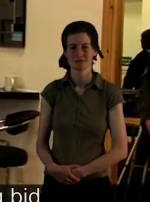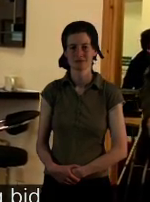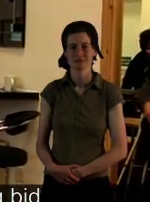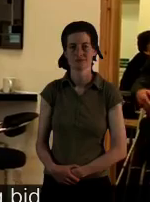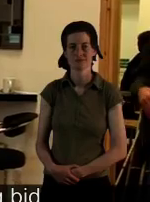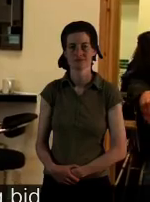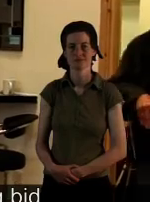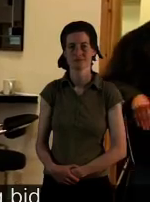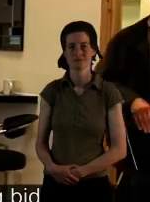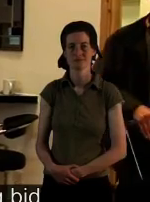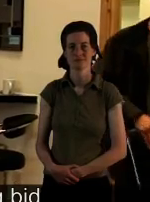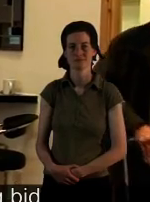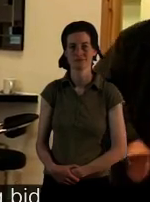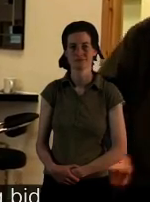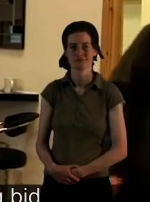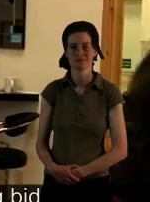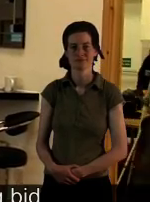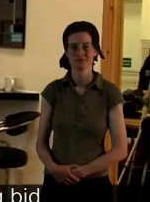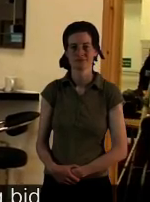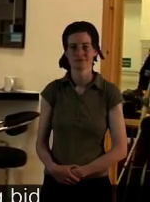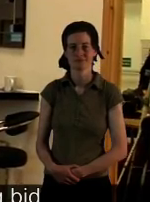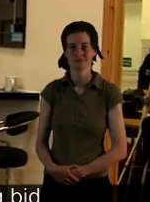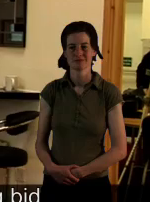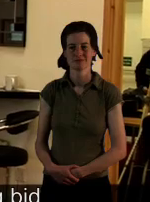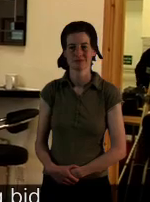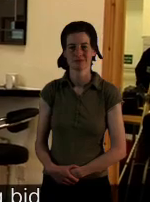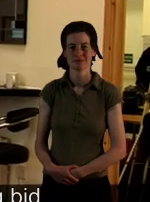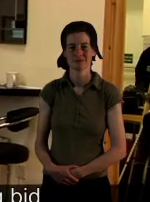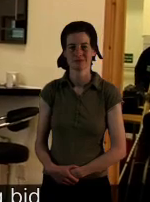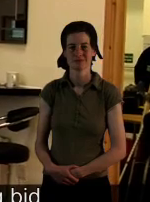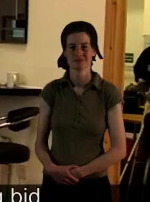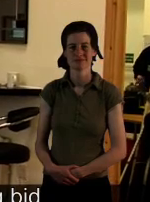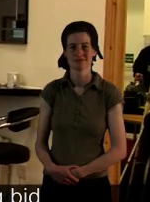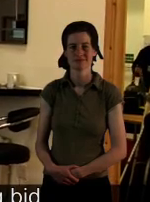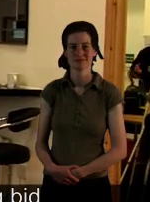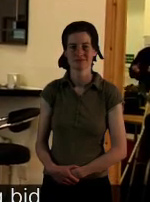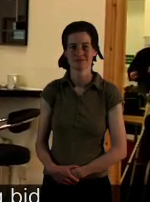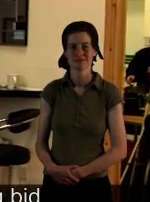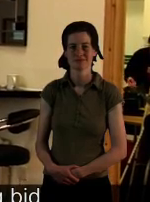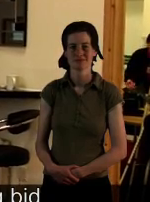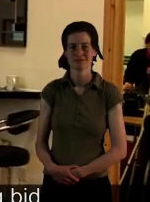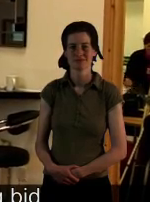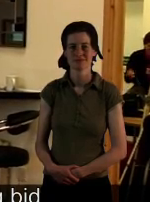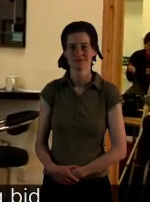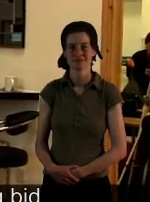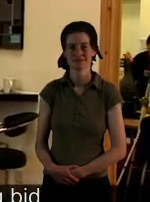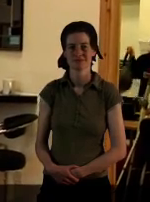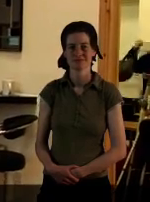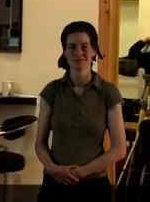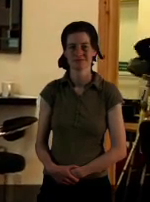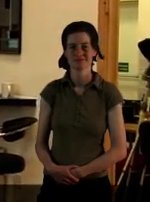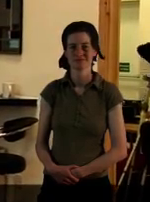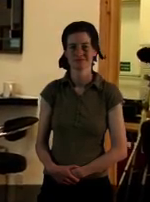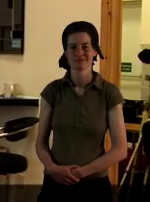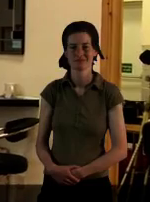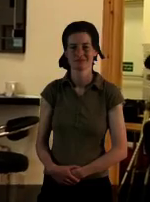funding bid stands out from all the other organisations